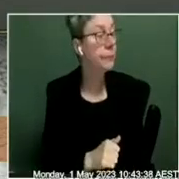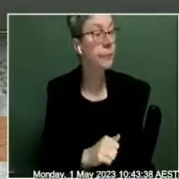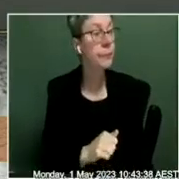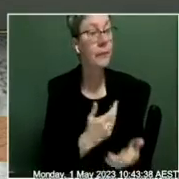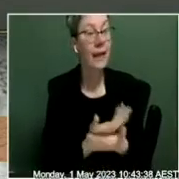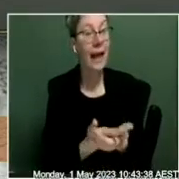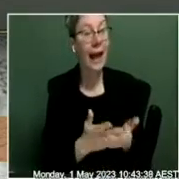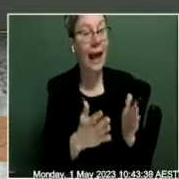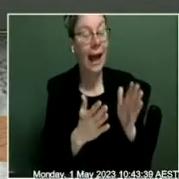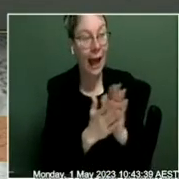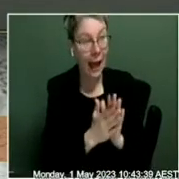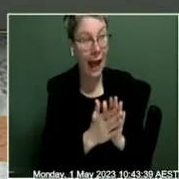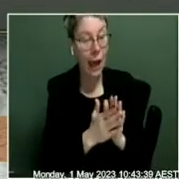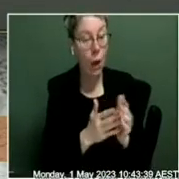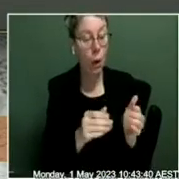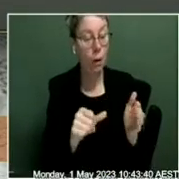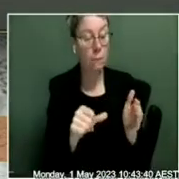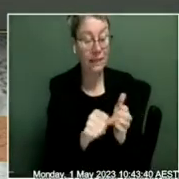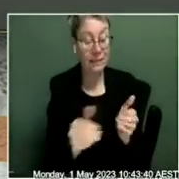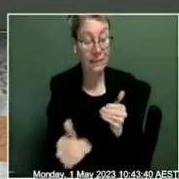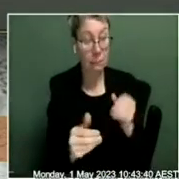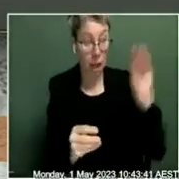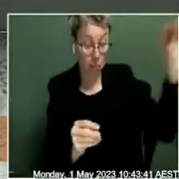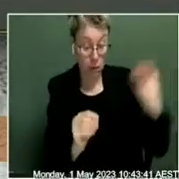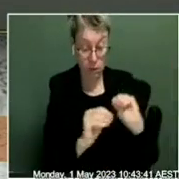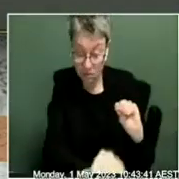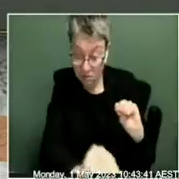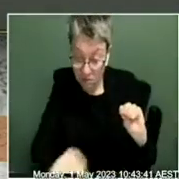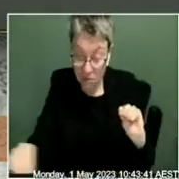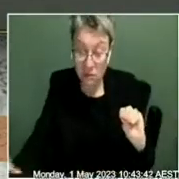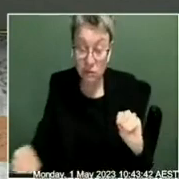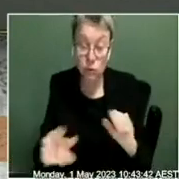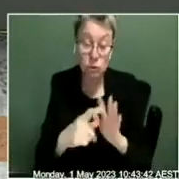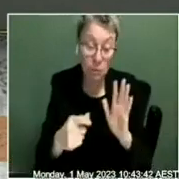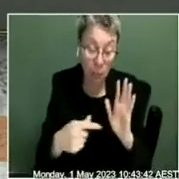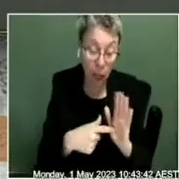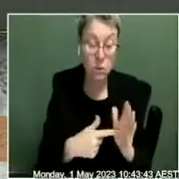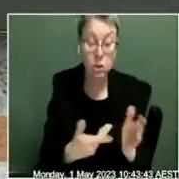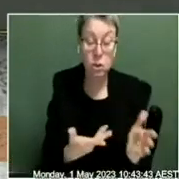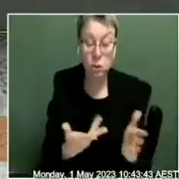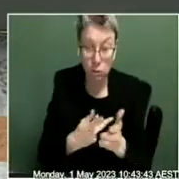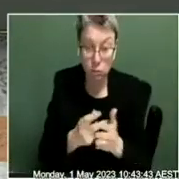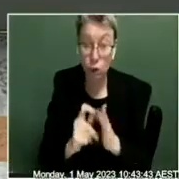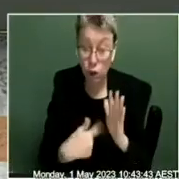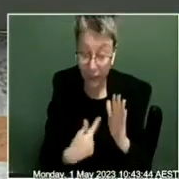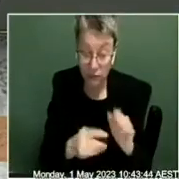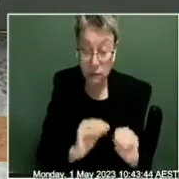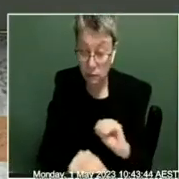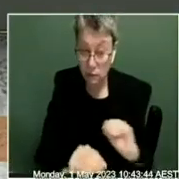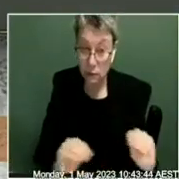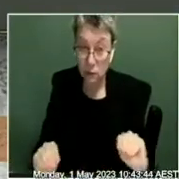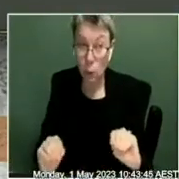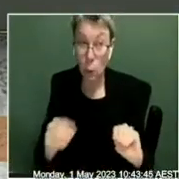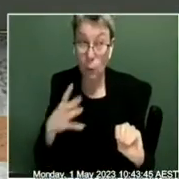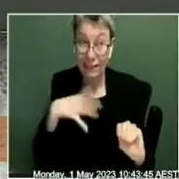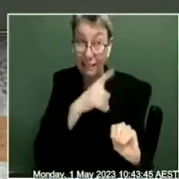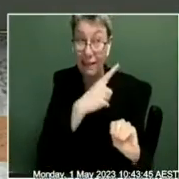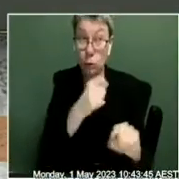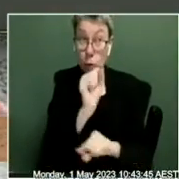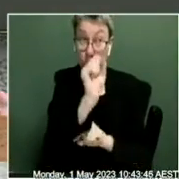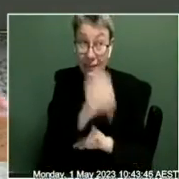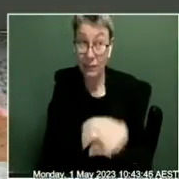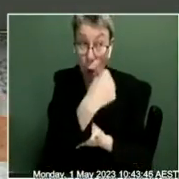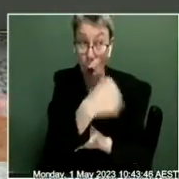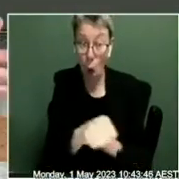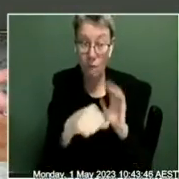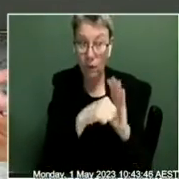we did need those funding decisions to be able to implement the reforms. So even if you have plans for things and some